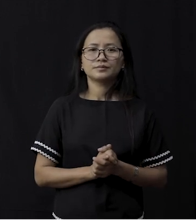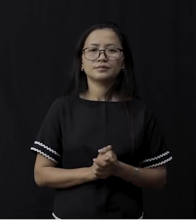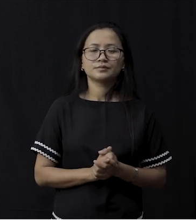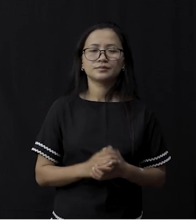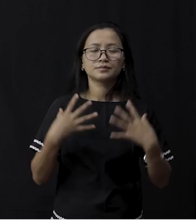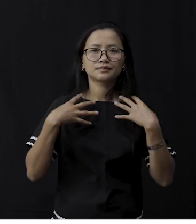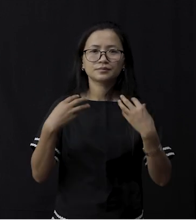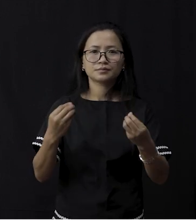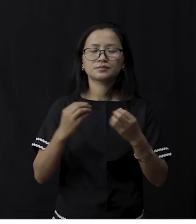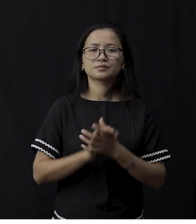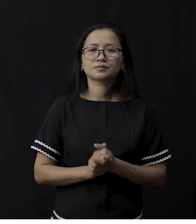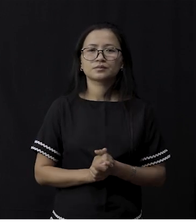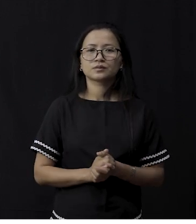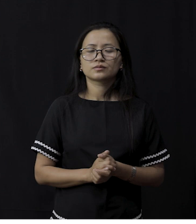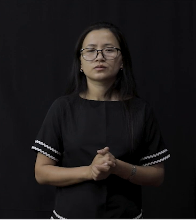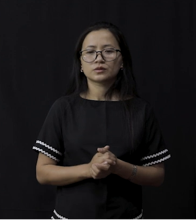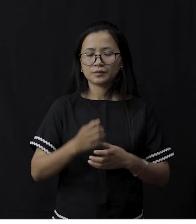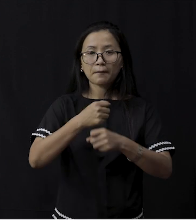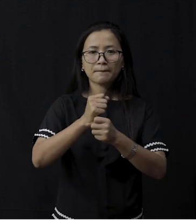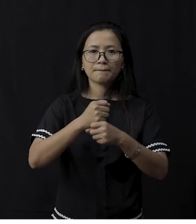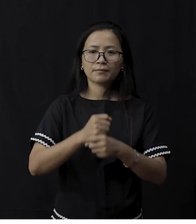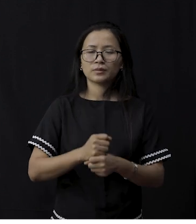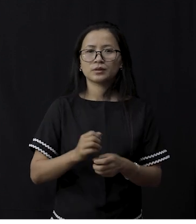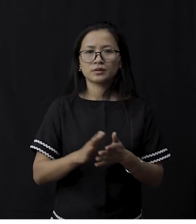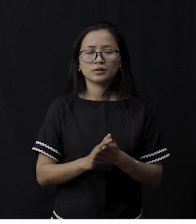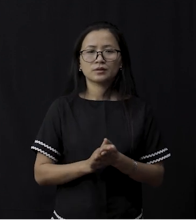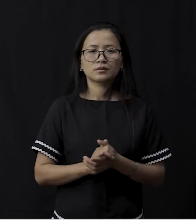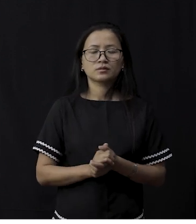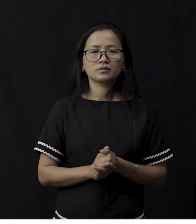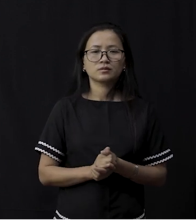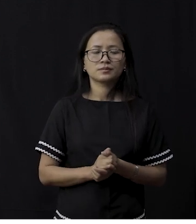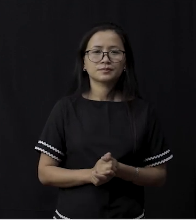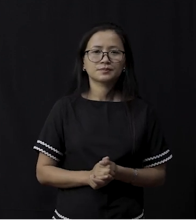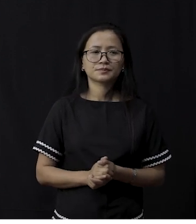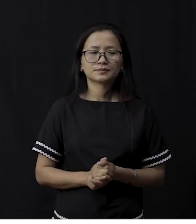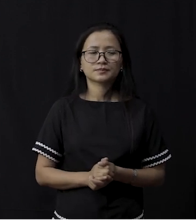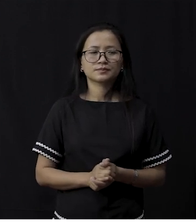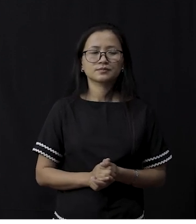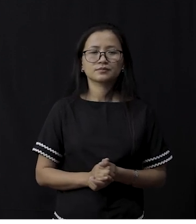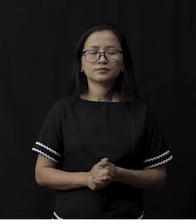And if you want, you can also make a figure like this.